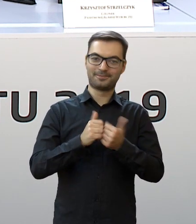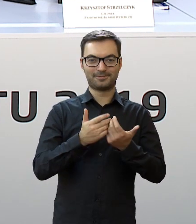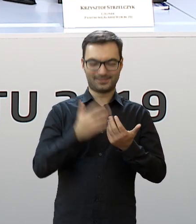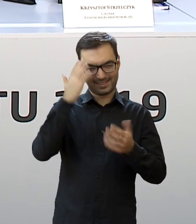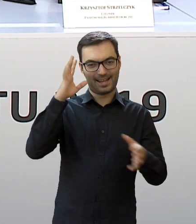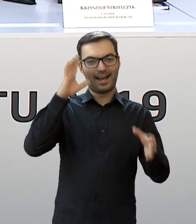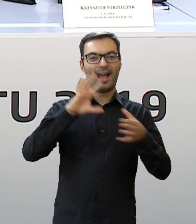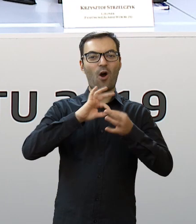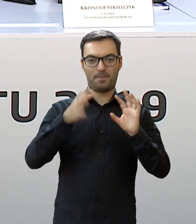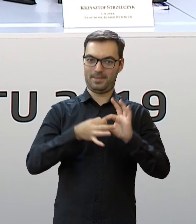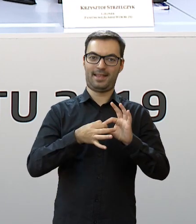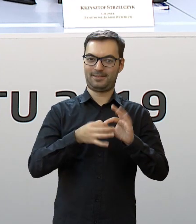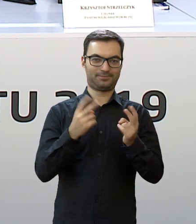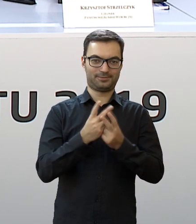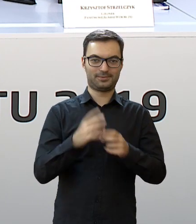Ladies and gentlemen,